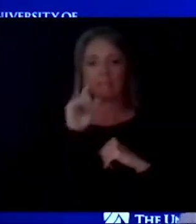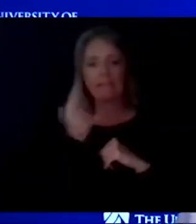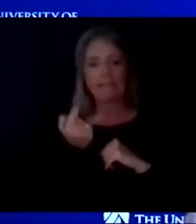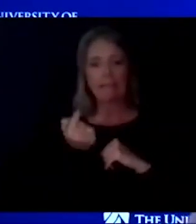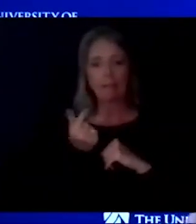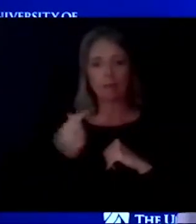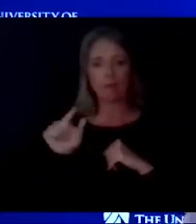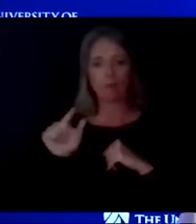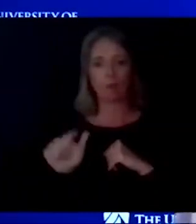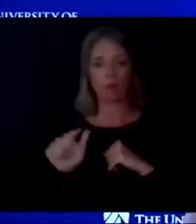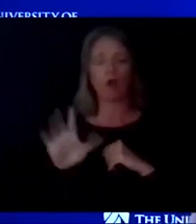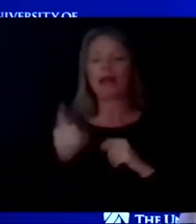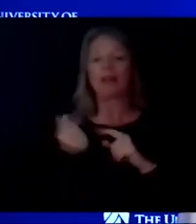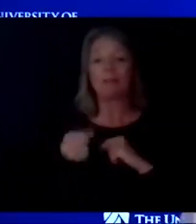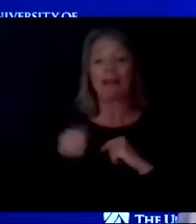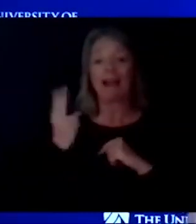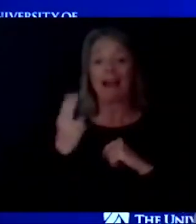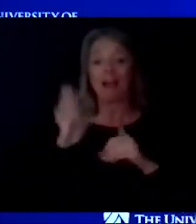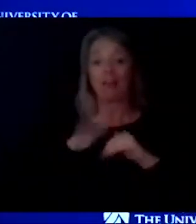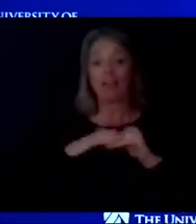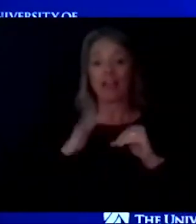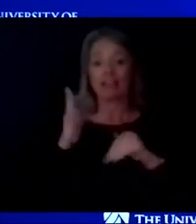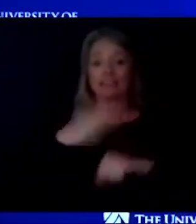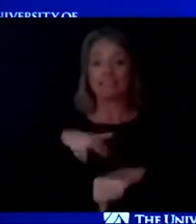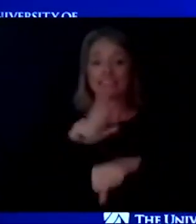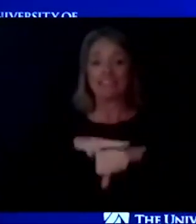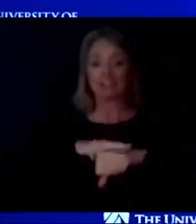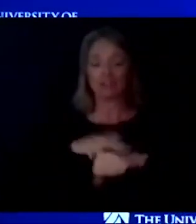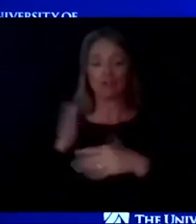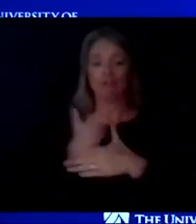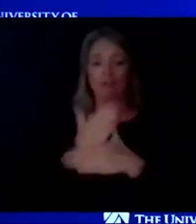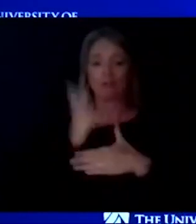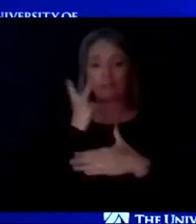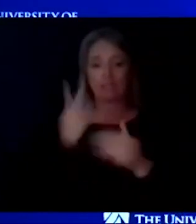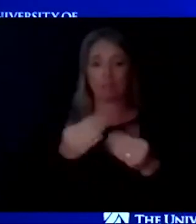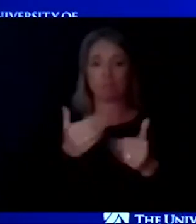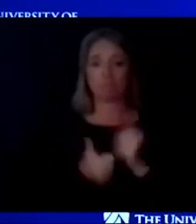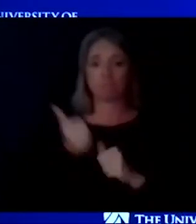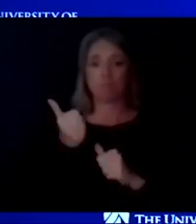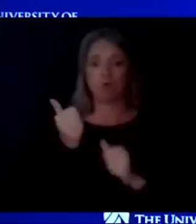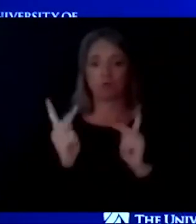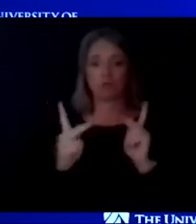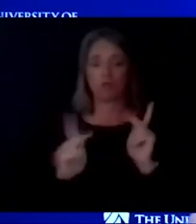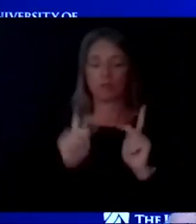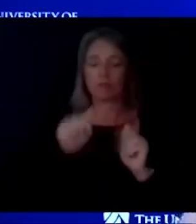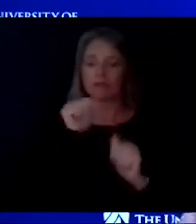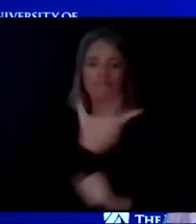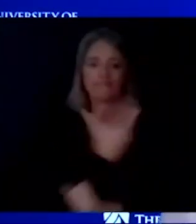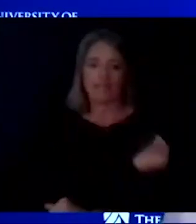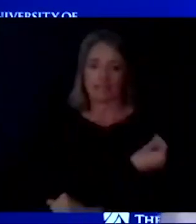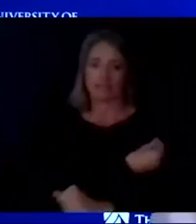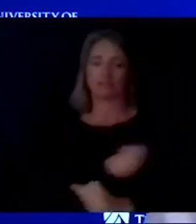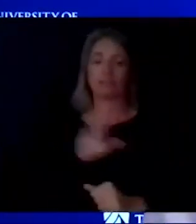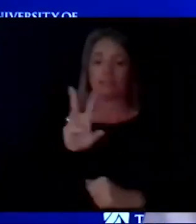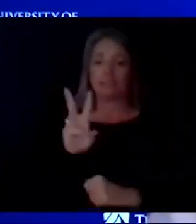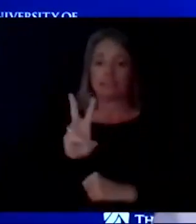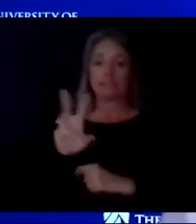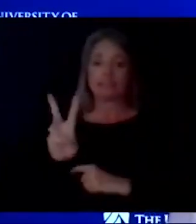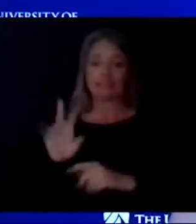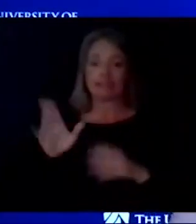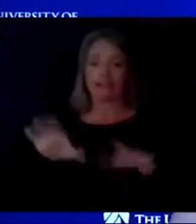than the national average. We still see the majority of those people are unvaccinated. So of those 66 active infections, we still have